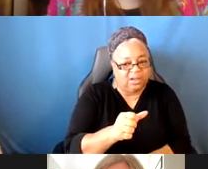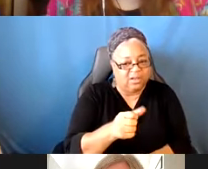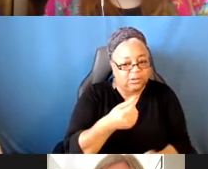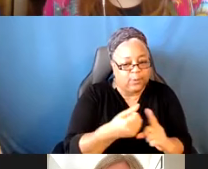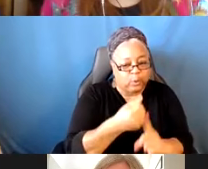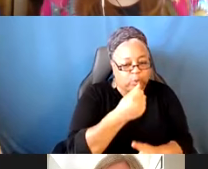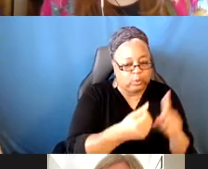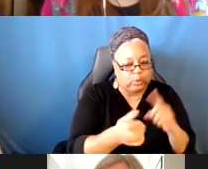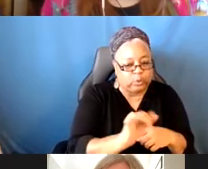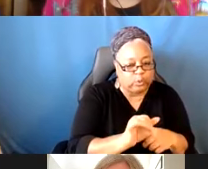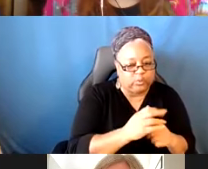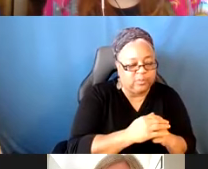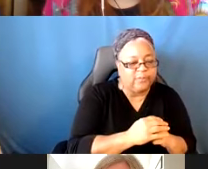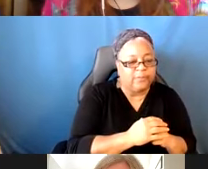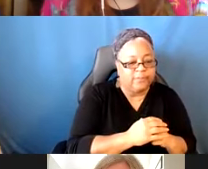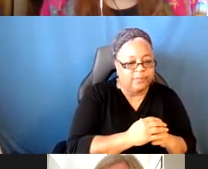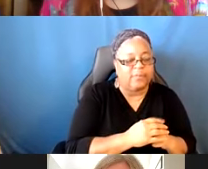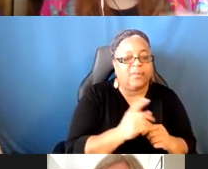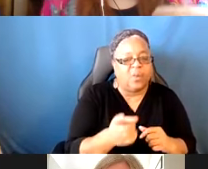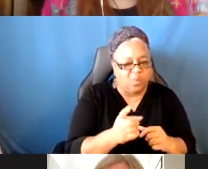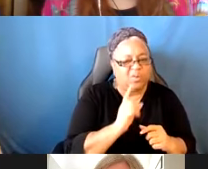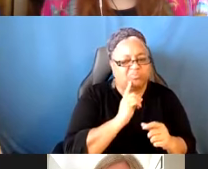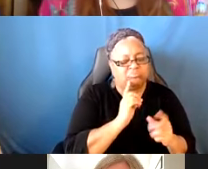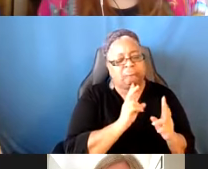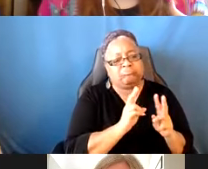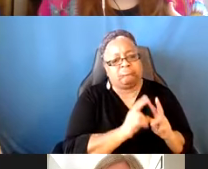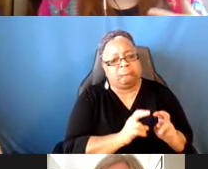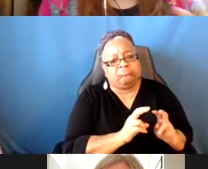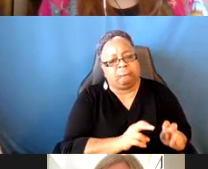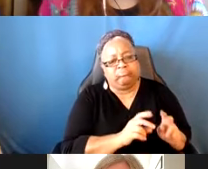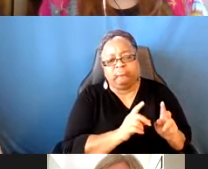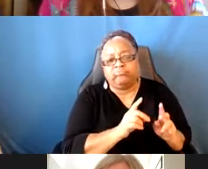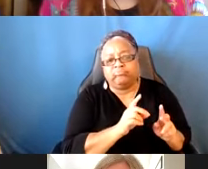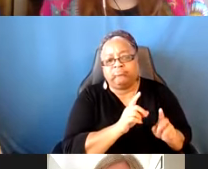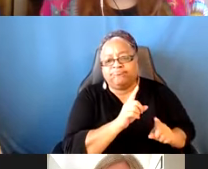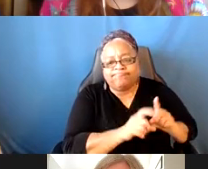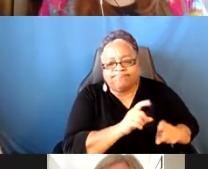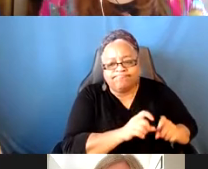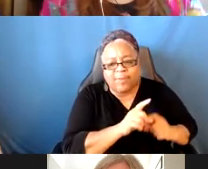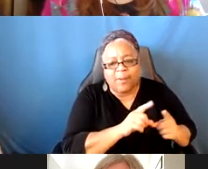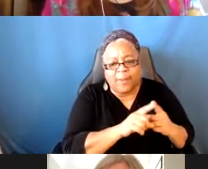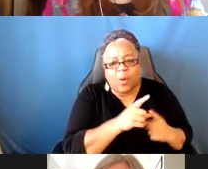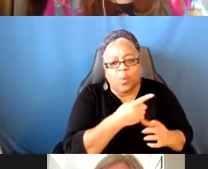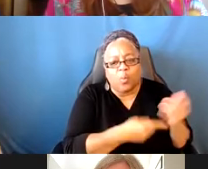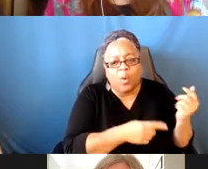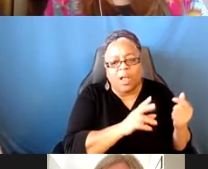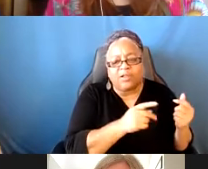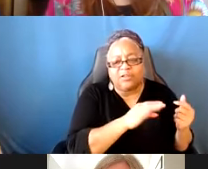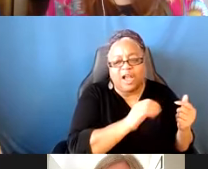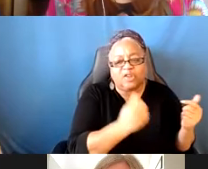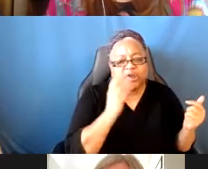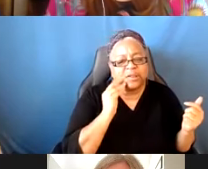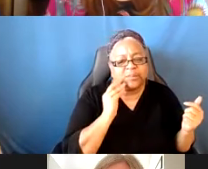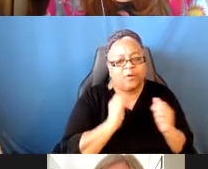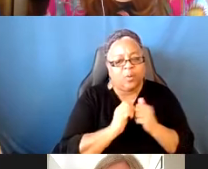We find out other things about what Robert has done, what Tasha has experienced in this relationship, and we can ask her about all of these